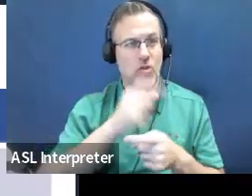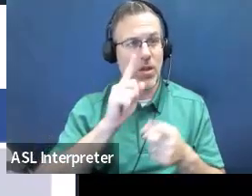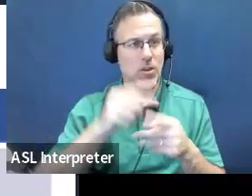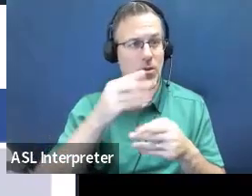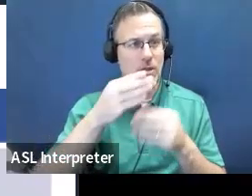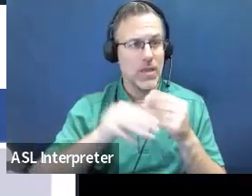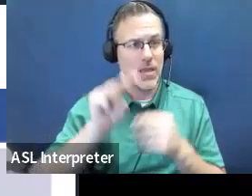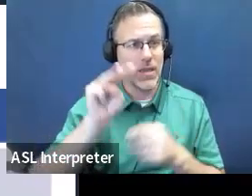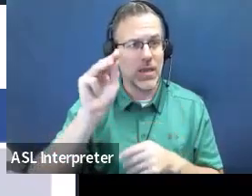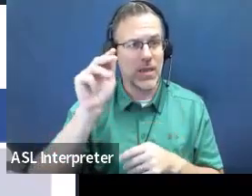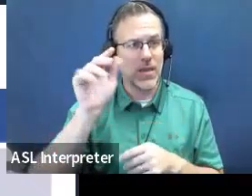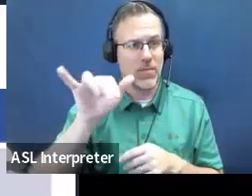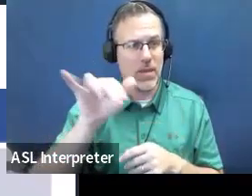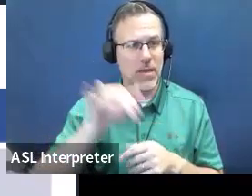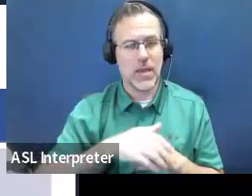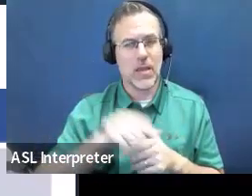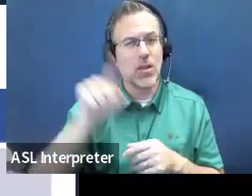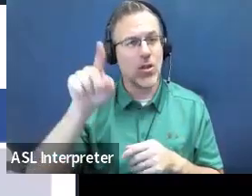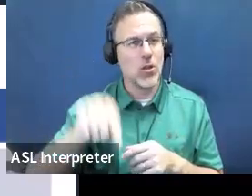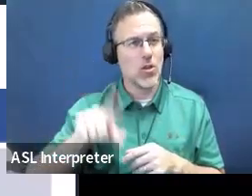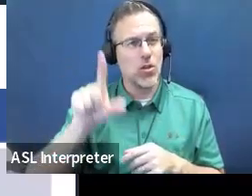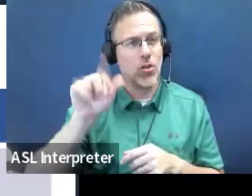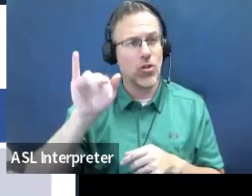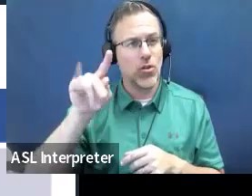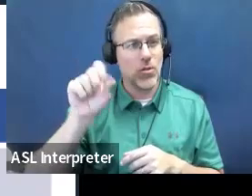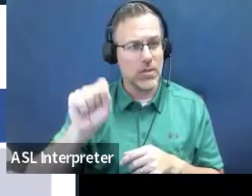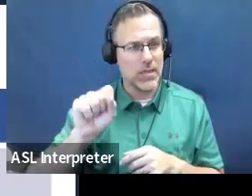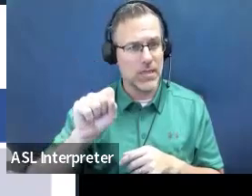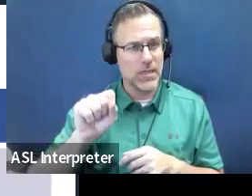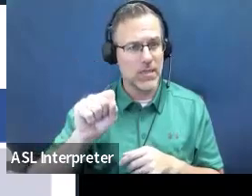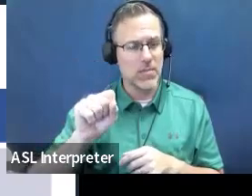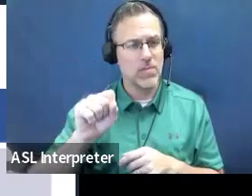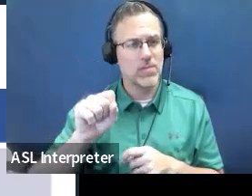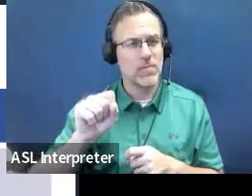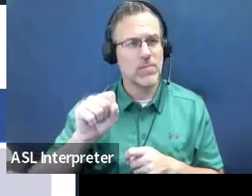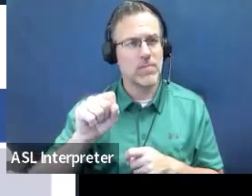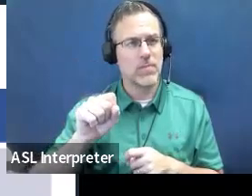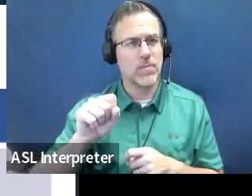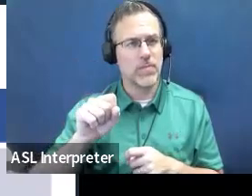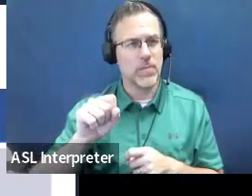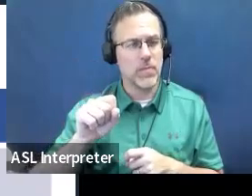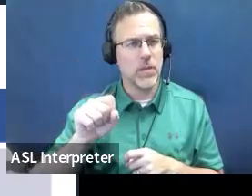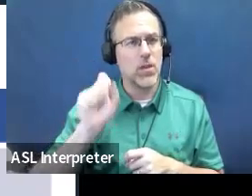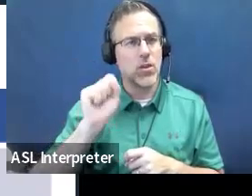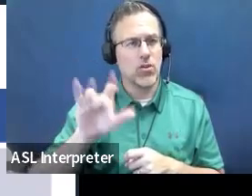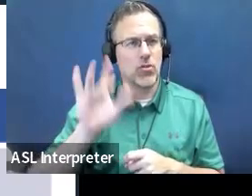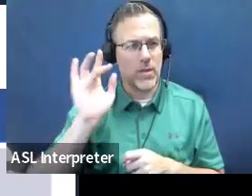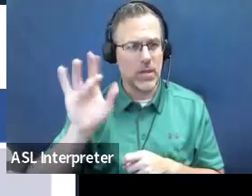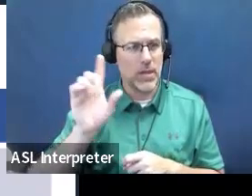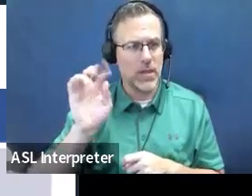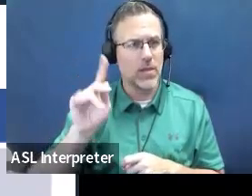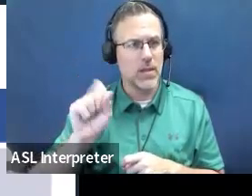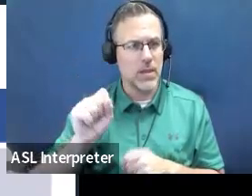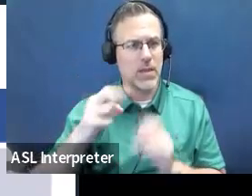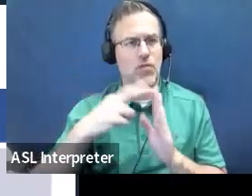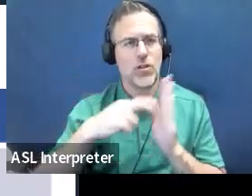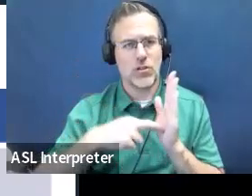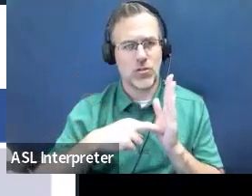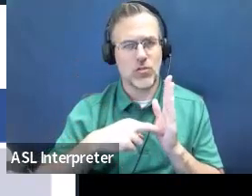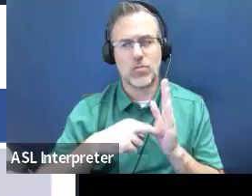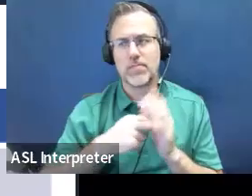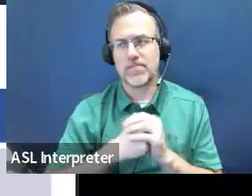May. So these links, if you have the PDF versions of this, you can click these links and register